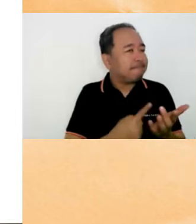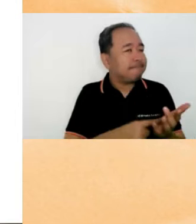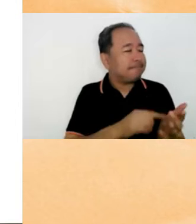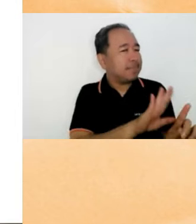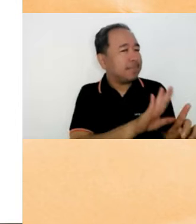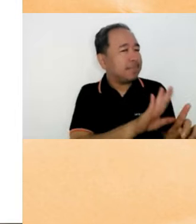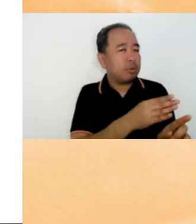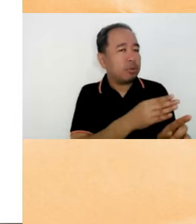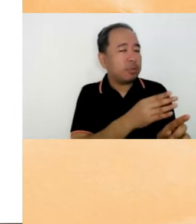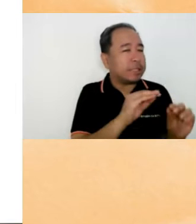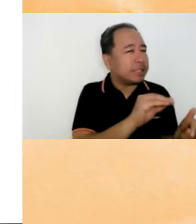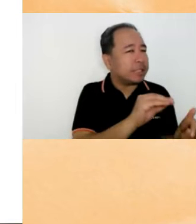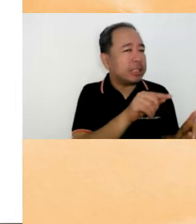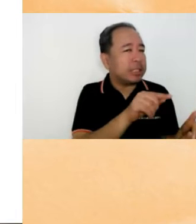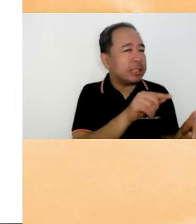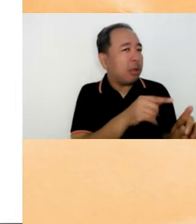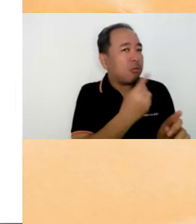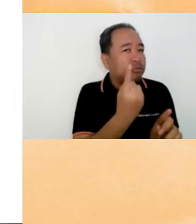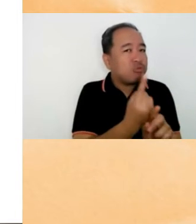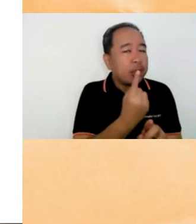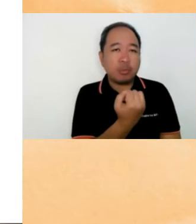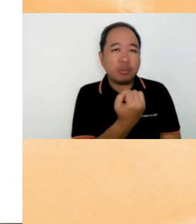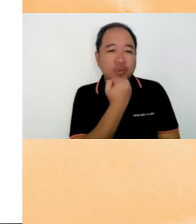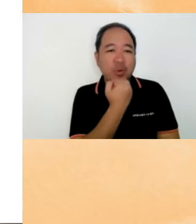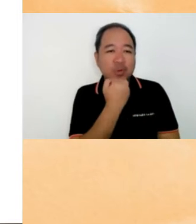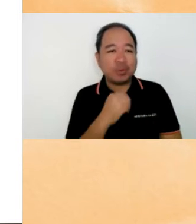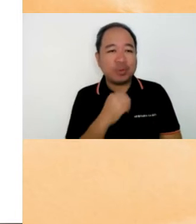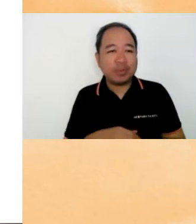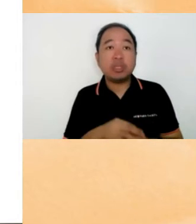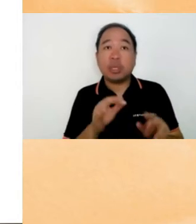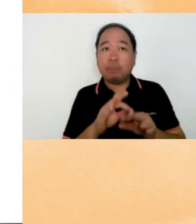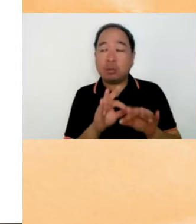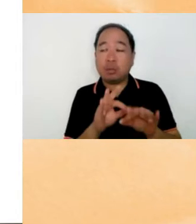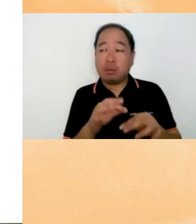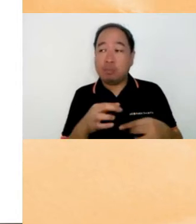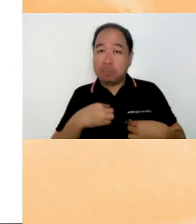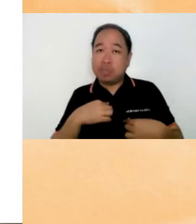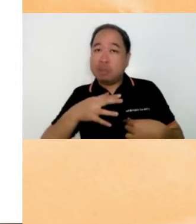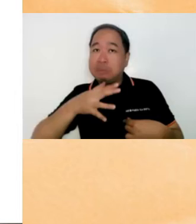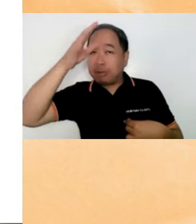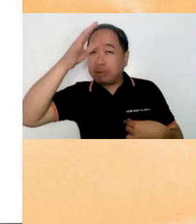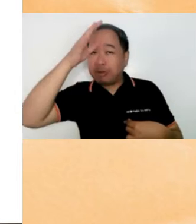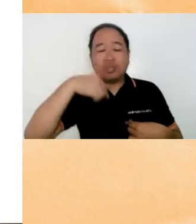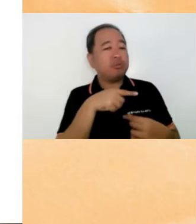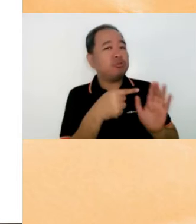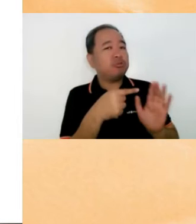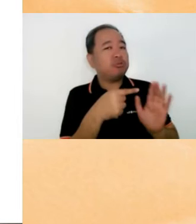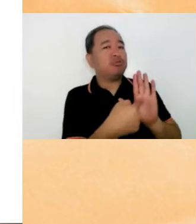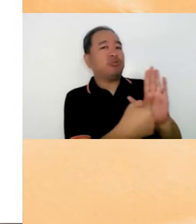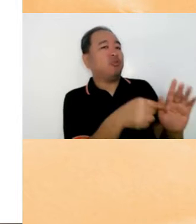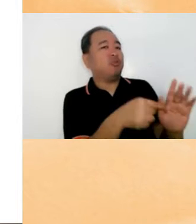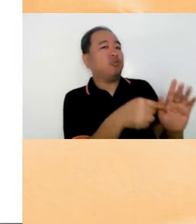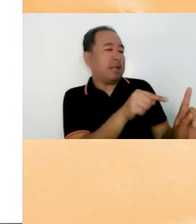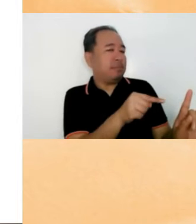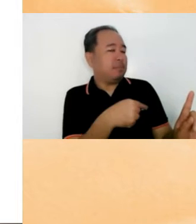what is important is you model desirable behavior. No? When trying to impart values, it is important